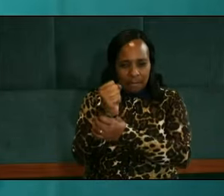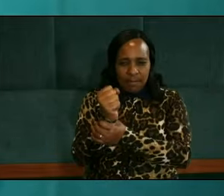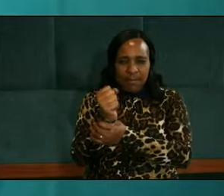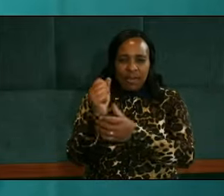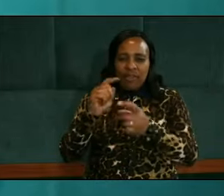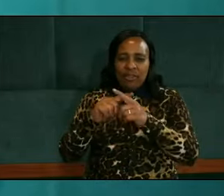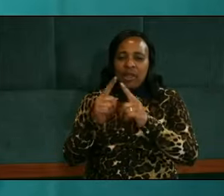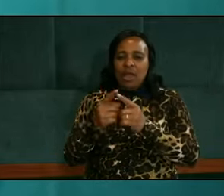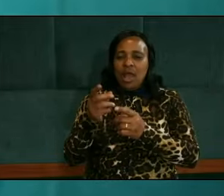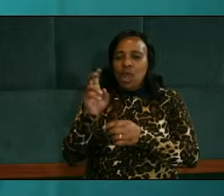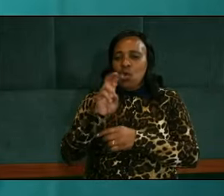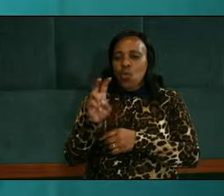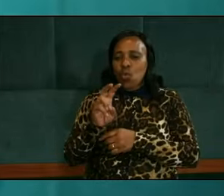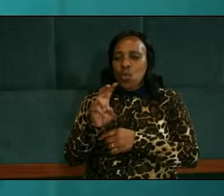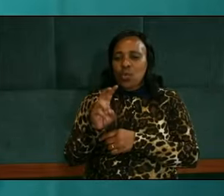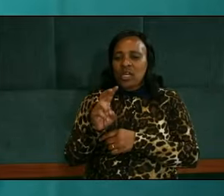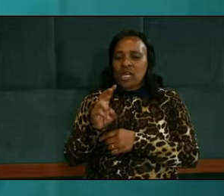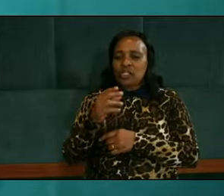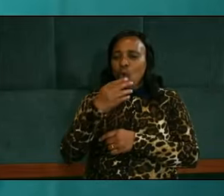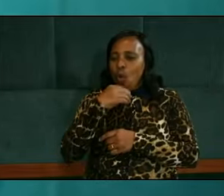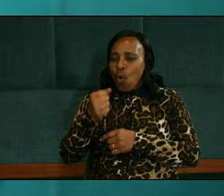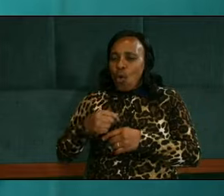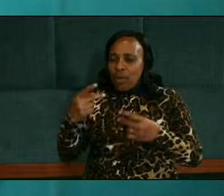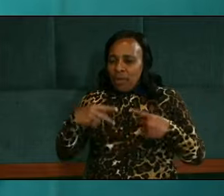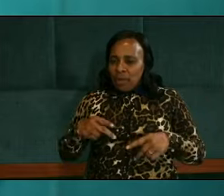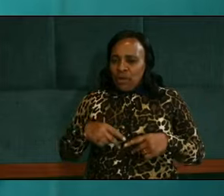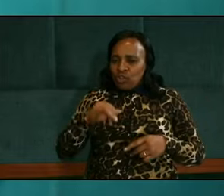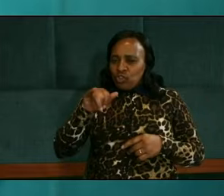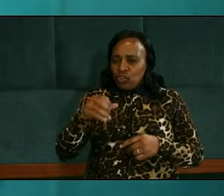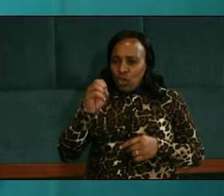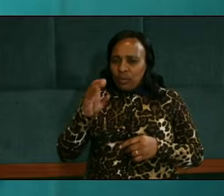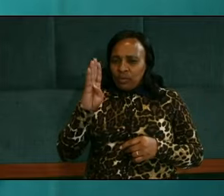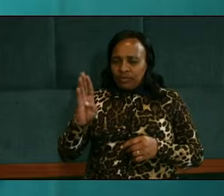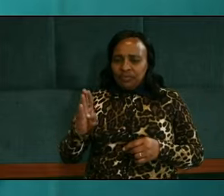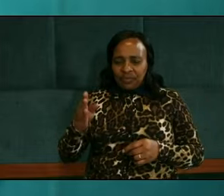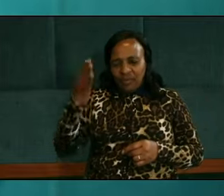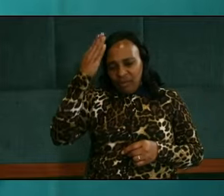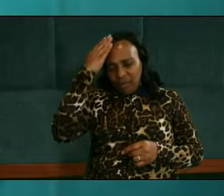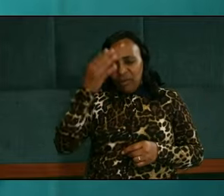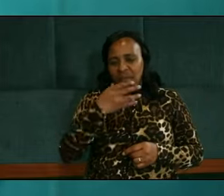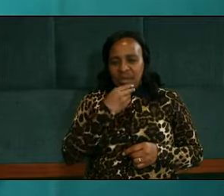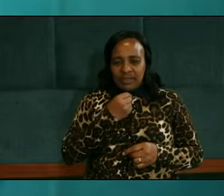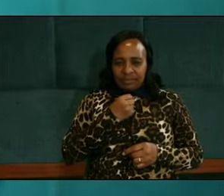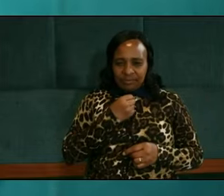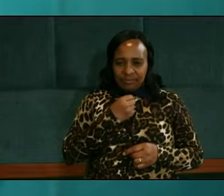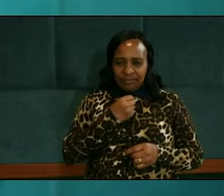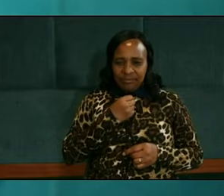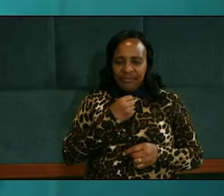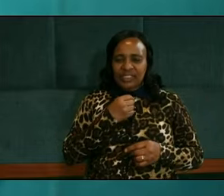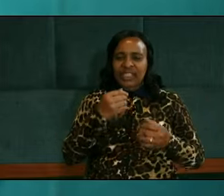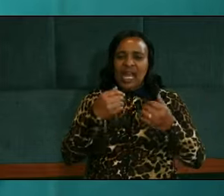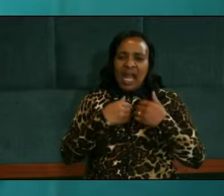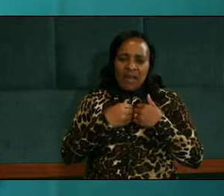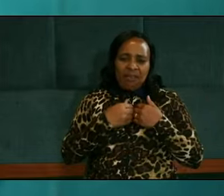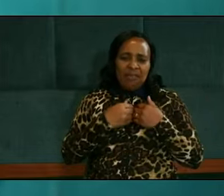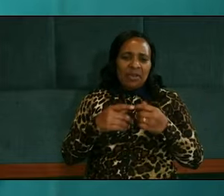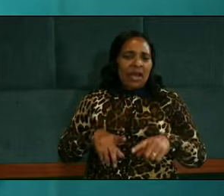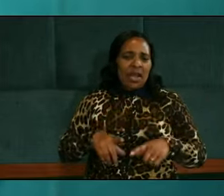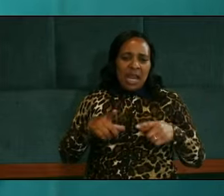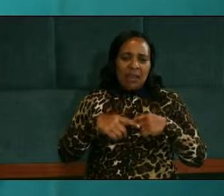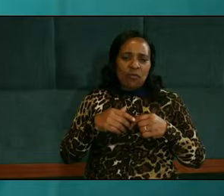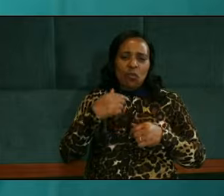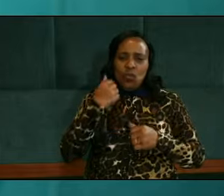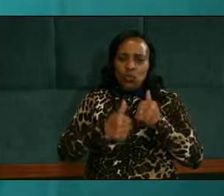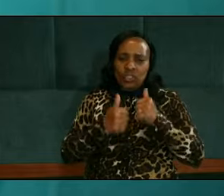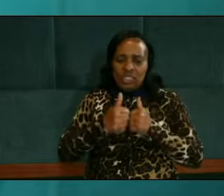and I look at the whole range, and I'm like, you know, Job was a very humble man. The guy had a nice life, but he was very